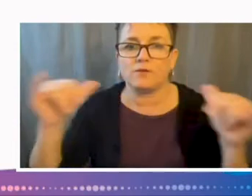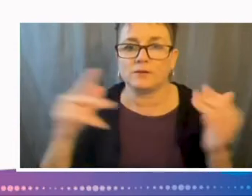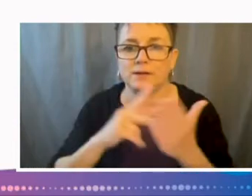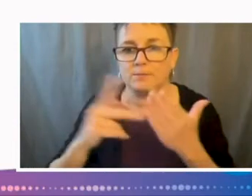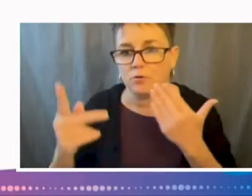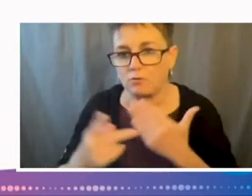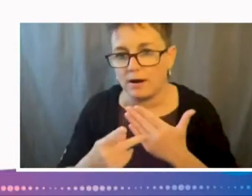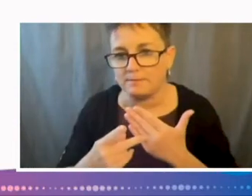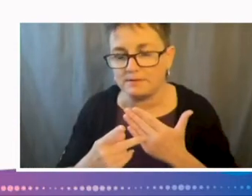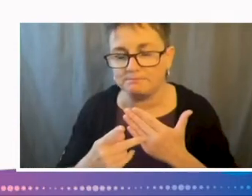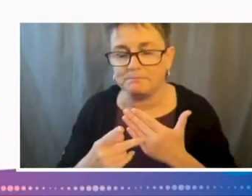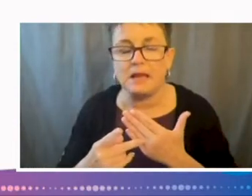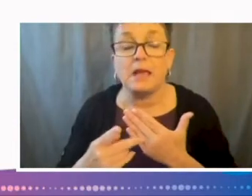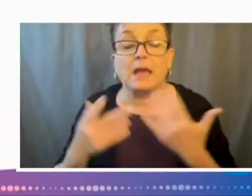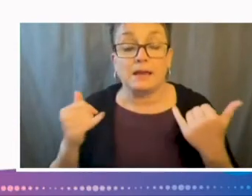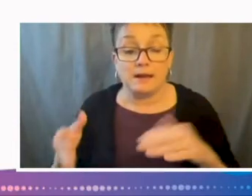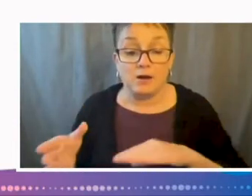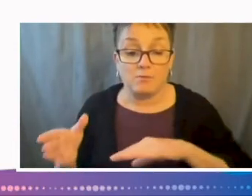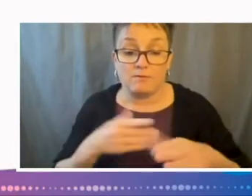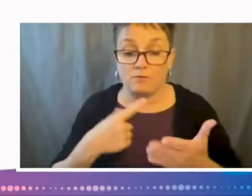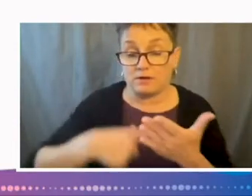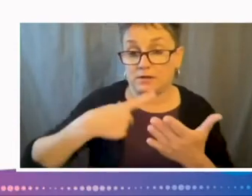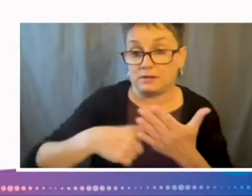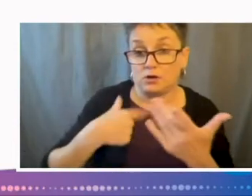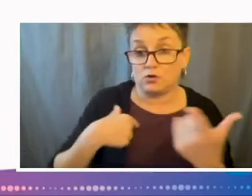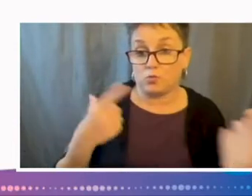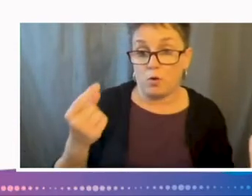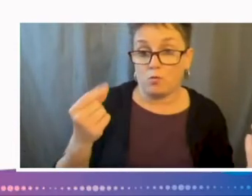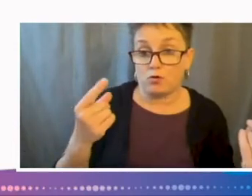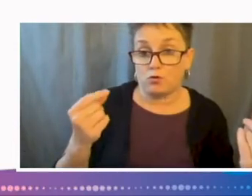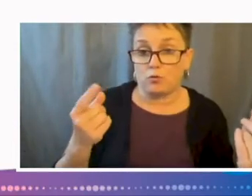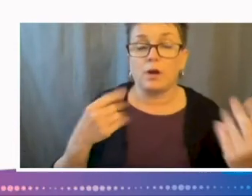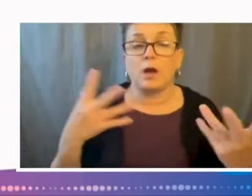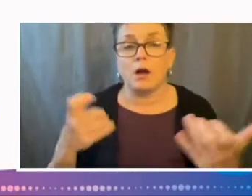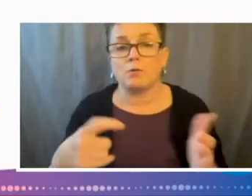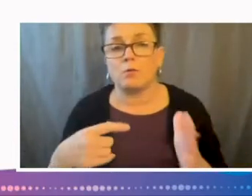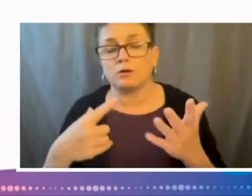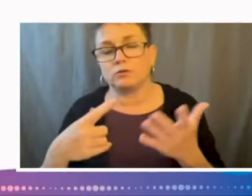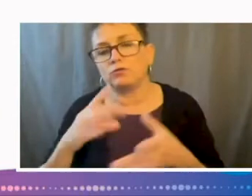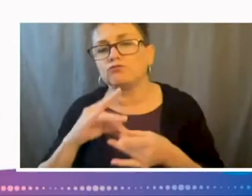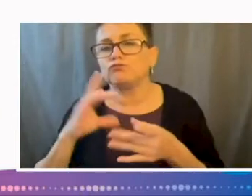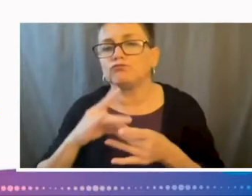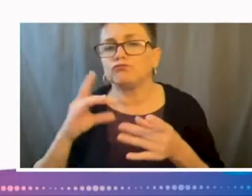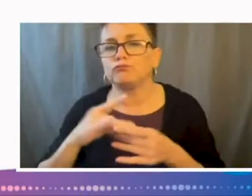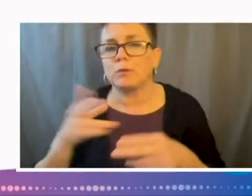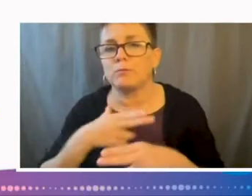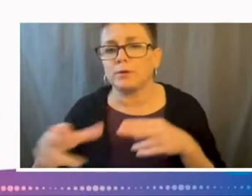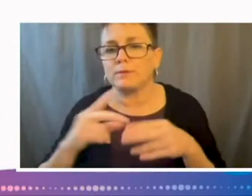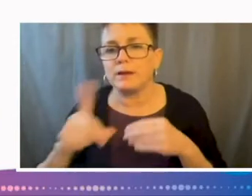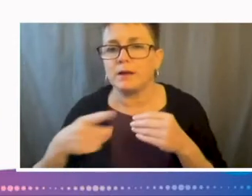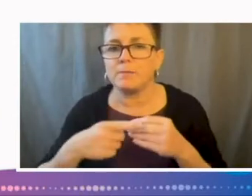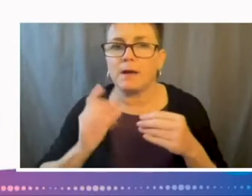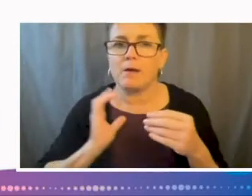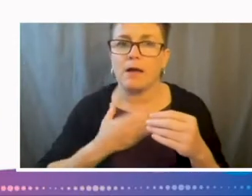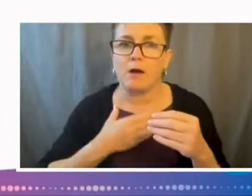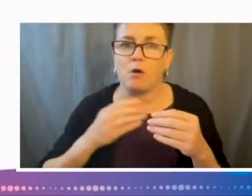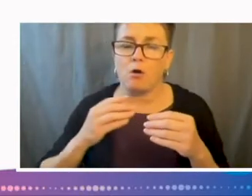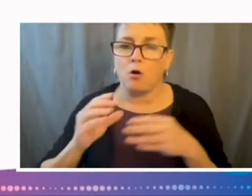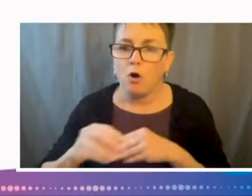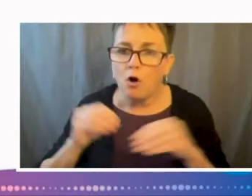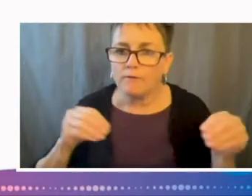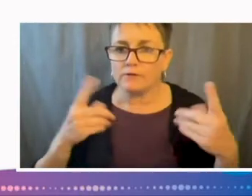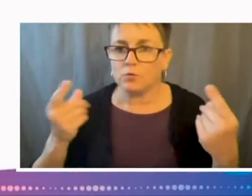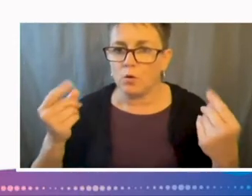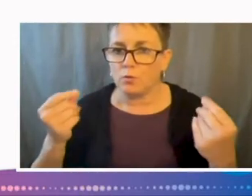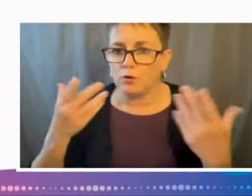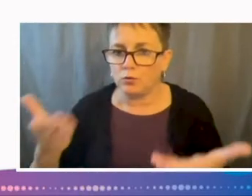about the efforts of our office, I'll begin by sharing briefly about our office and what we do.